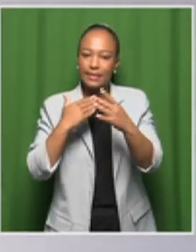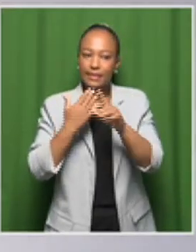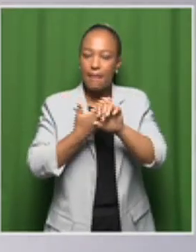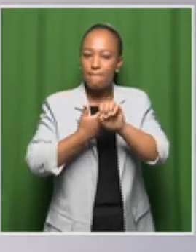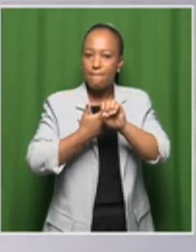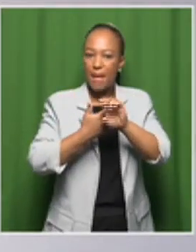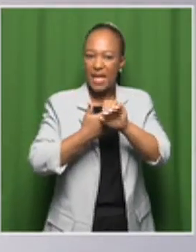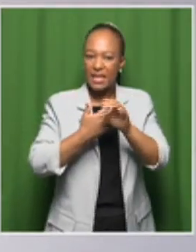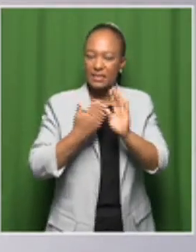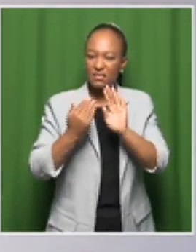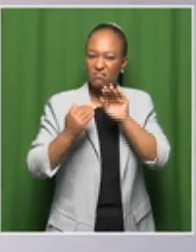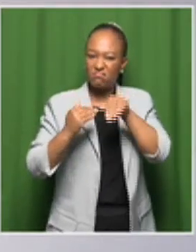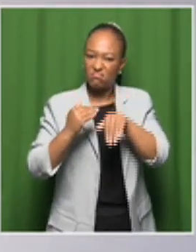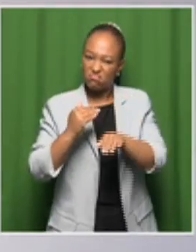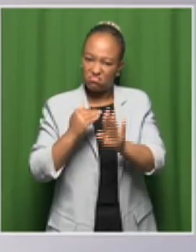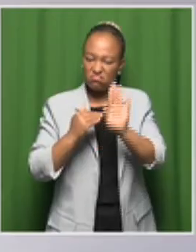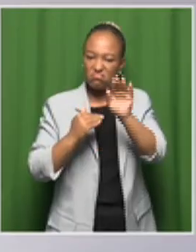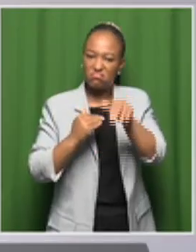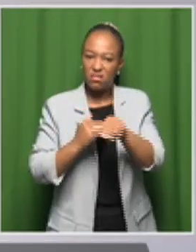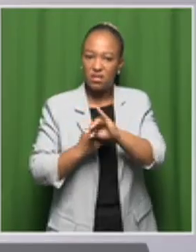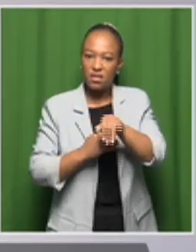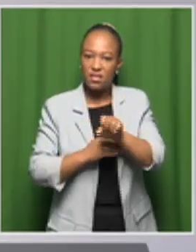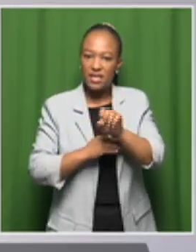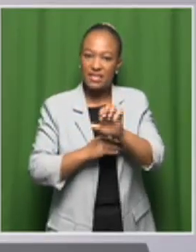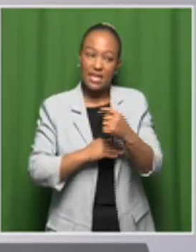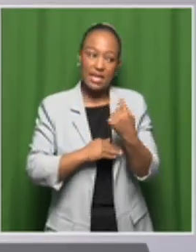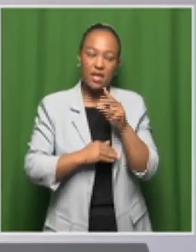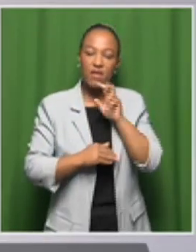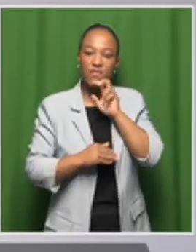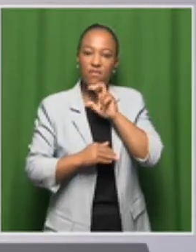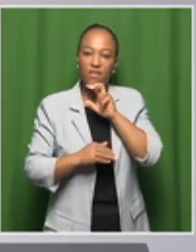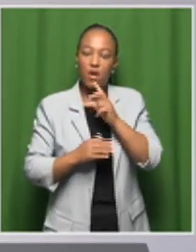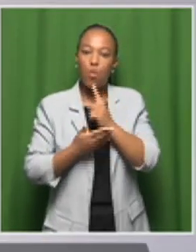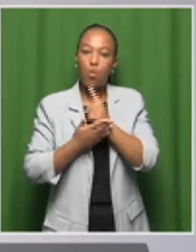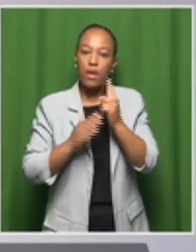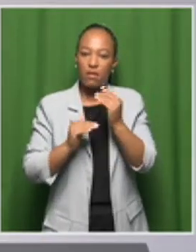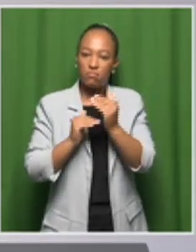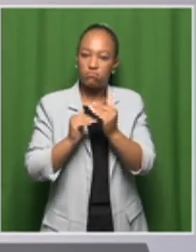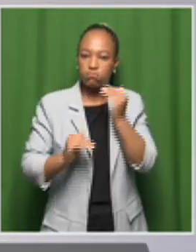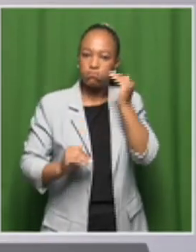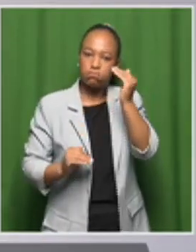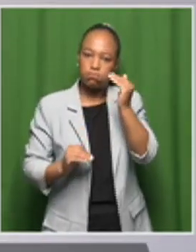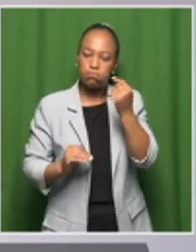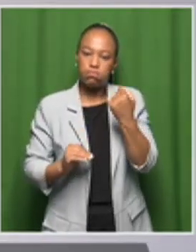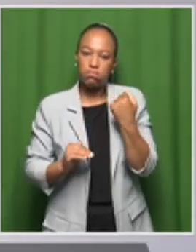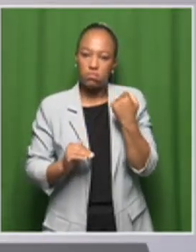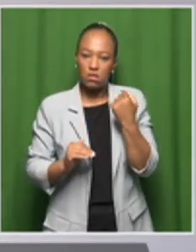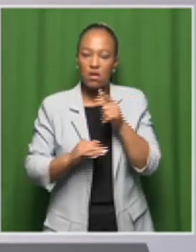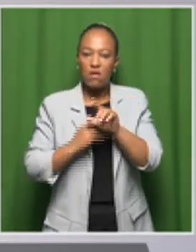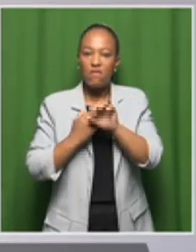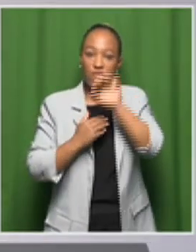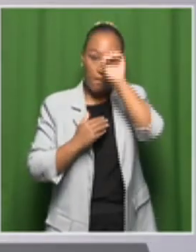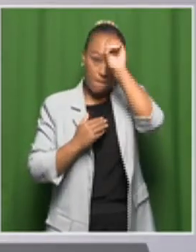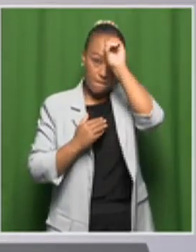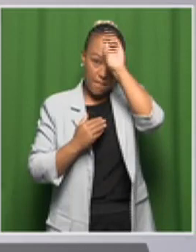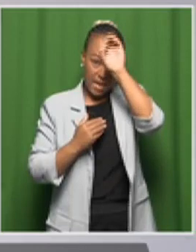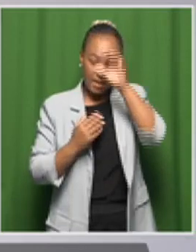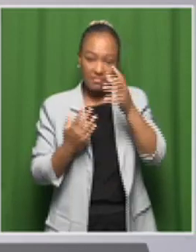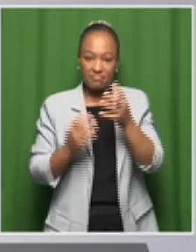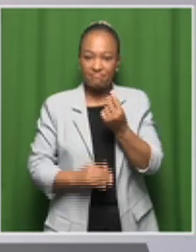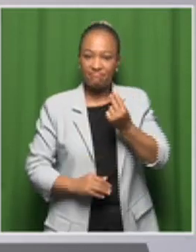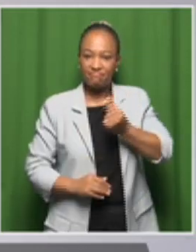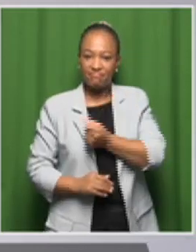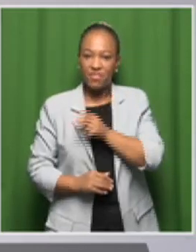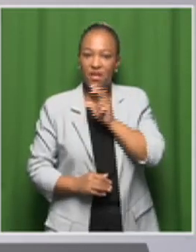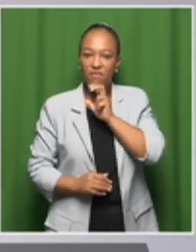markets. On Friday, the JSE ended the week higher, with heavy lifting coming from the mining stocks. Unfortunately, Friday's